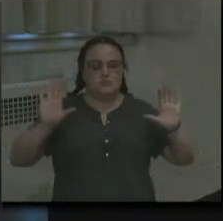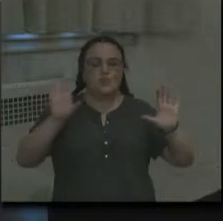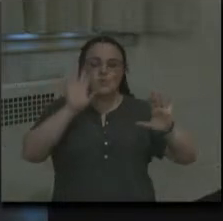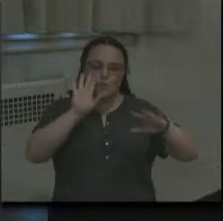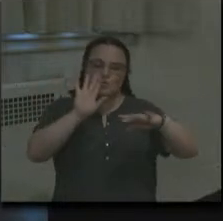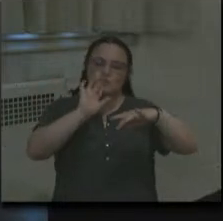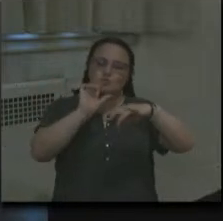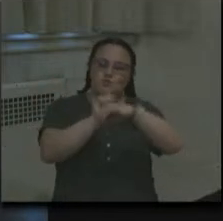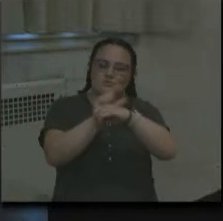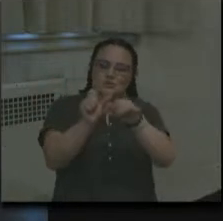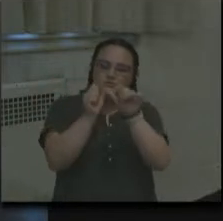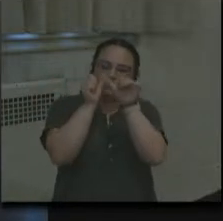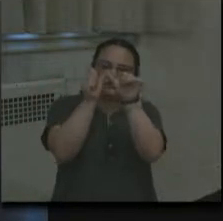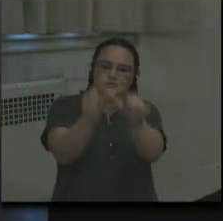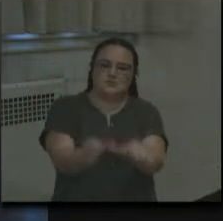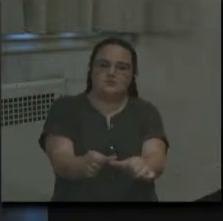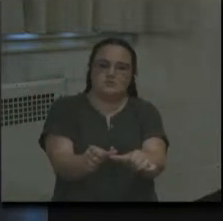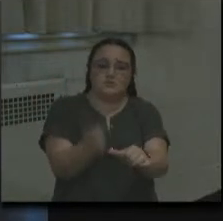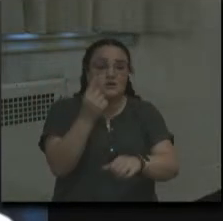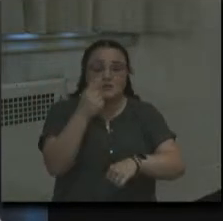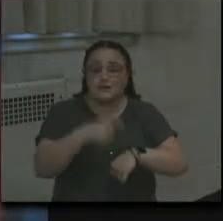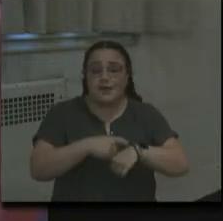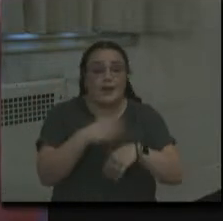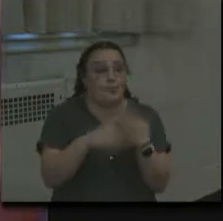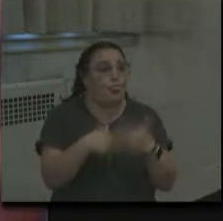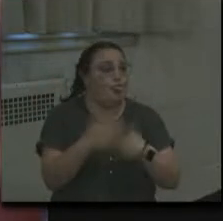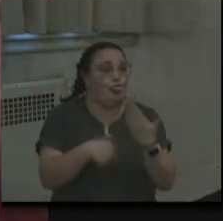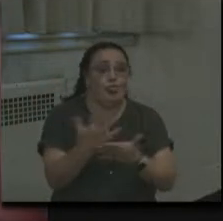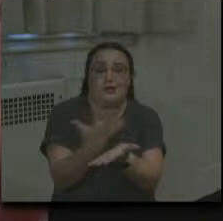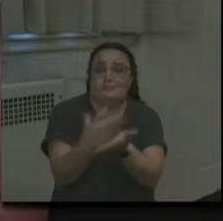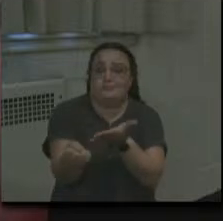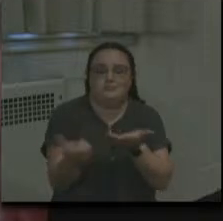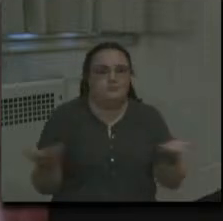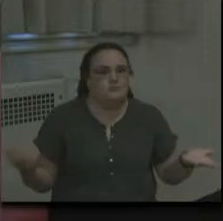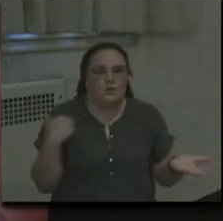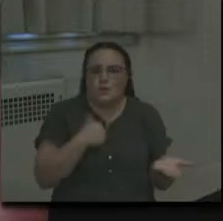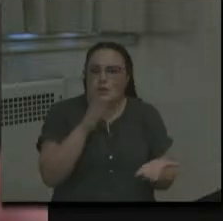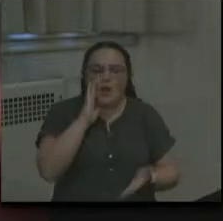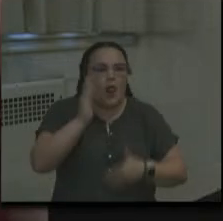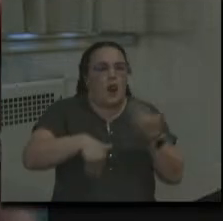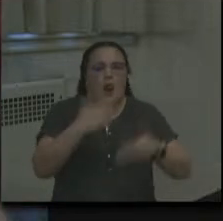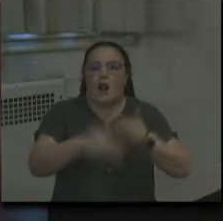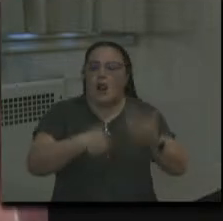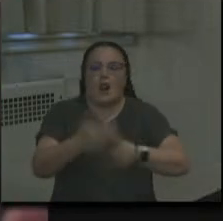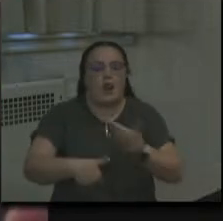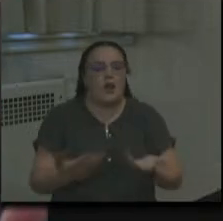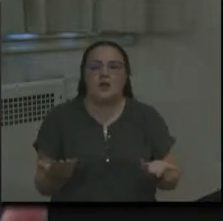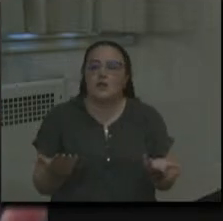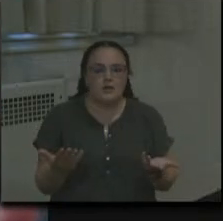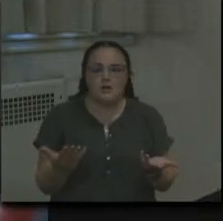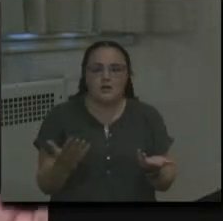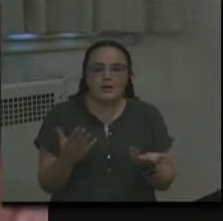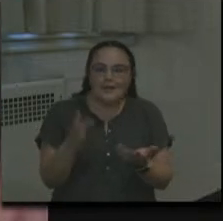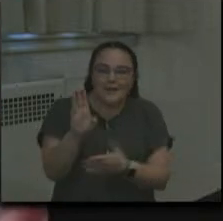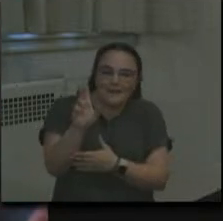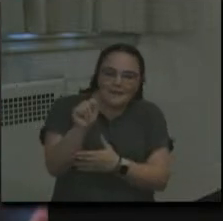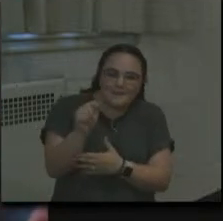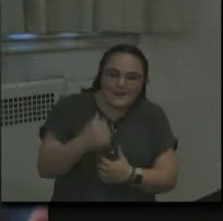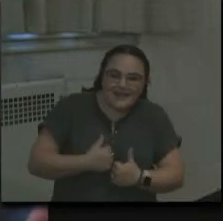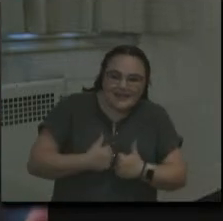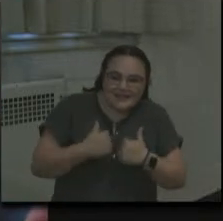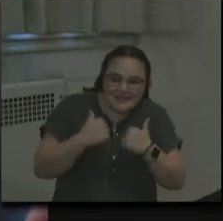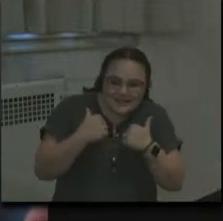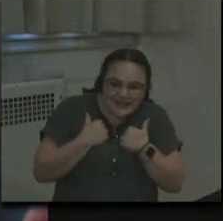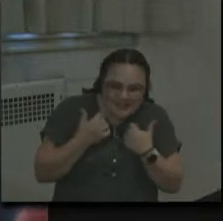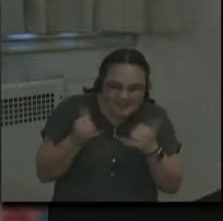of time? Because time goes on. We will move on. We will move on. But there will be life in this system after